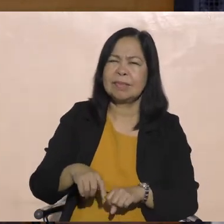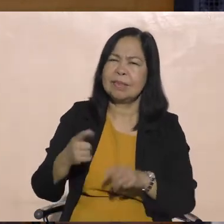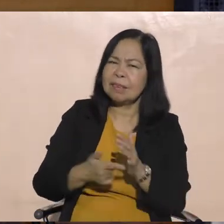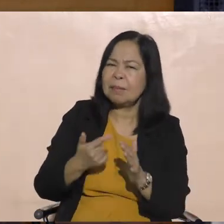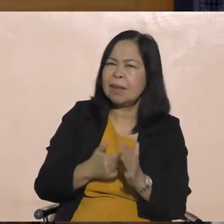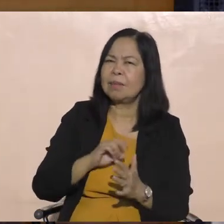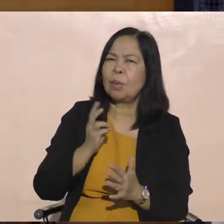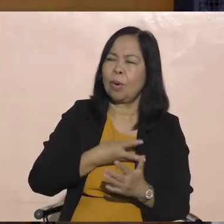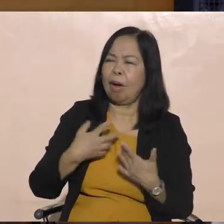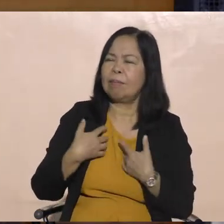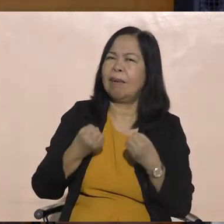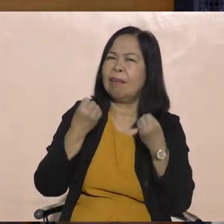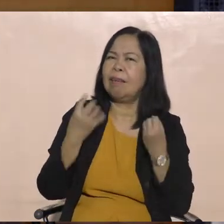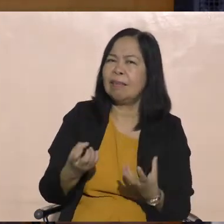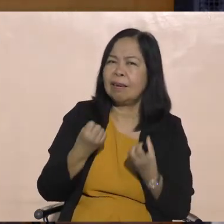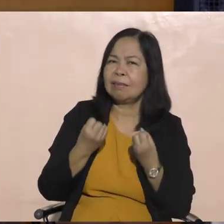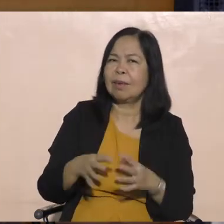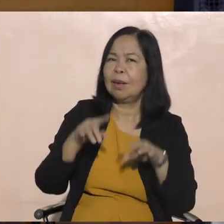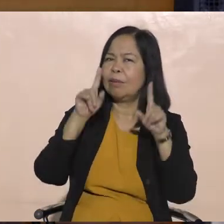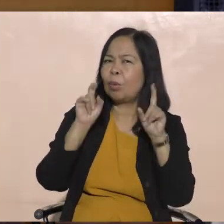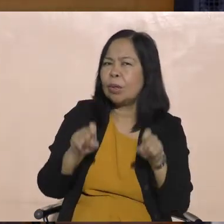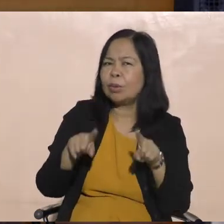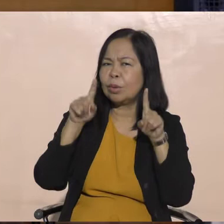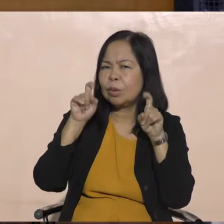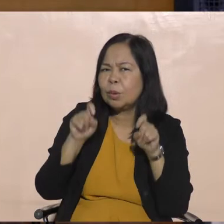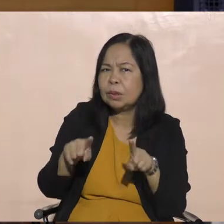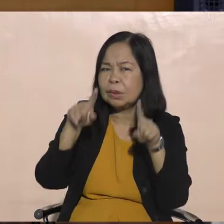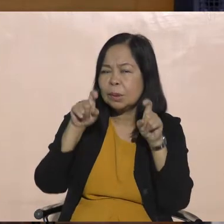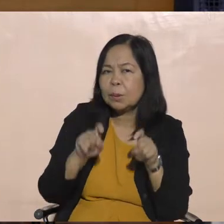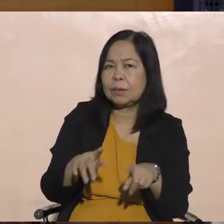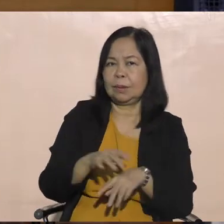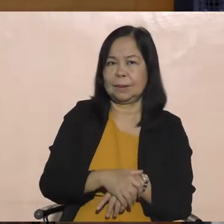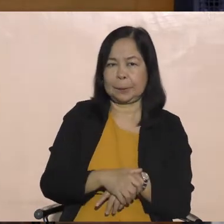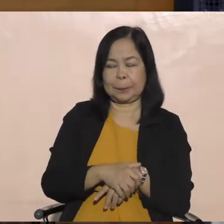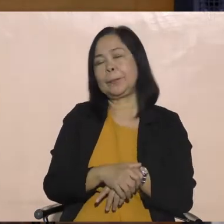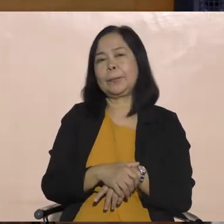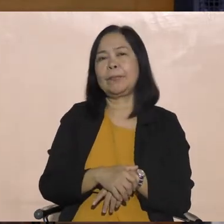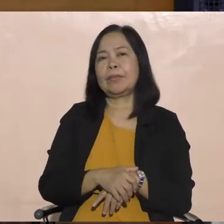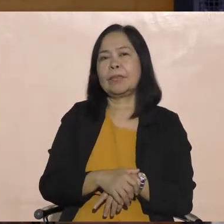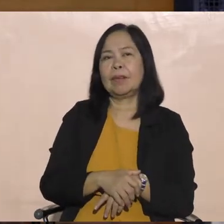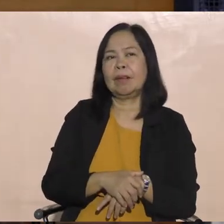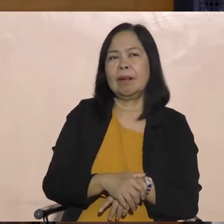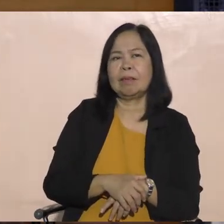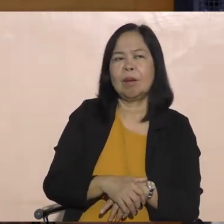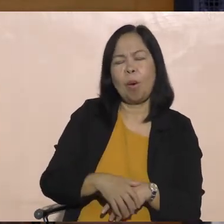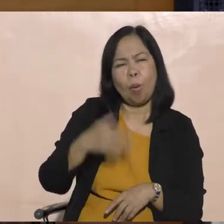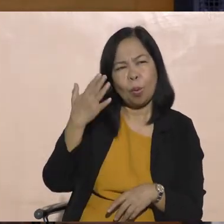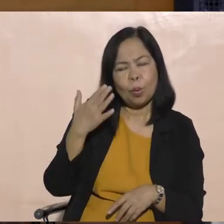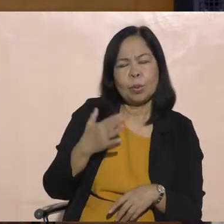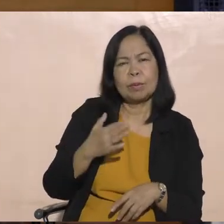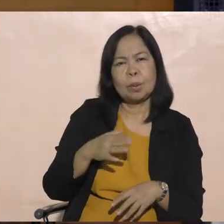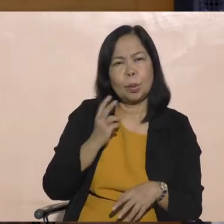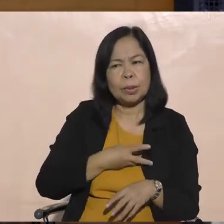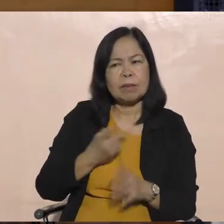the same thing, dear brothers and sisters? Ay, mga butang, mga kaigsunan nga, atong panglantaw, may ngunta nga, kani unta mo'y angayan, o